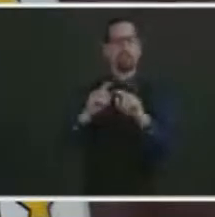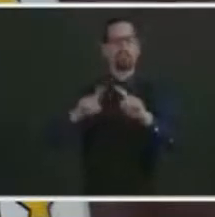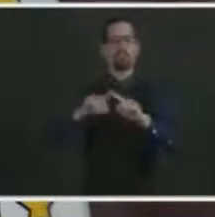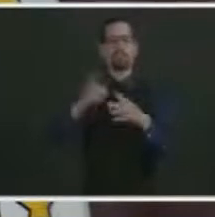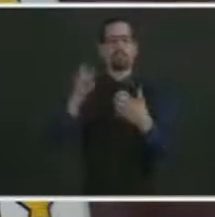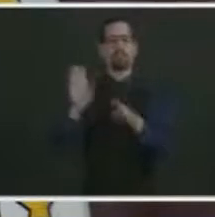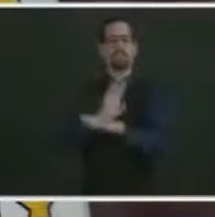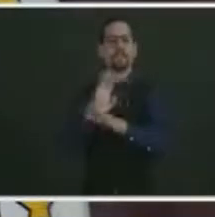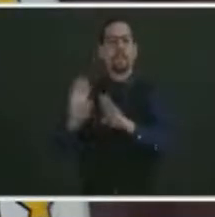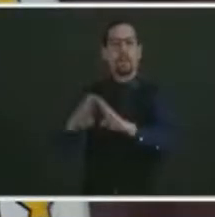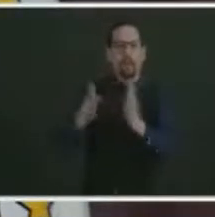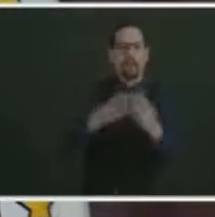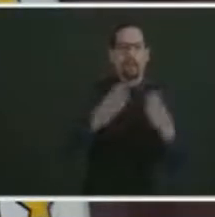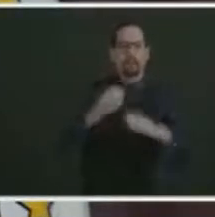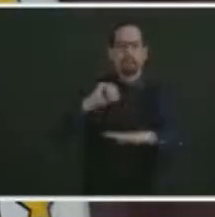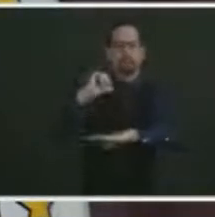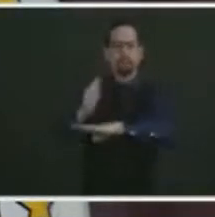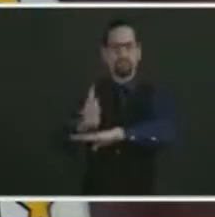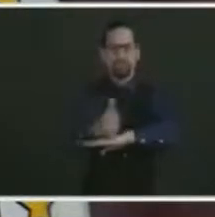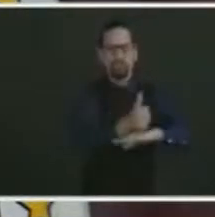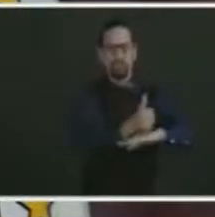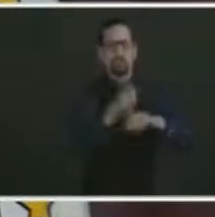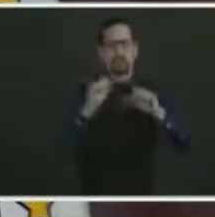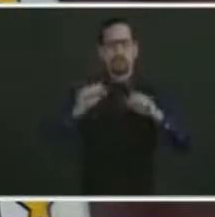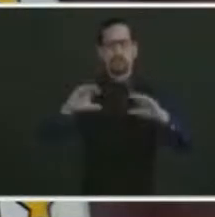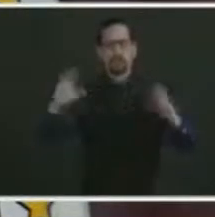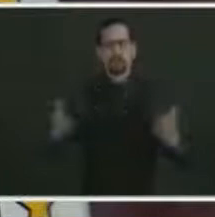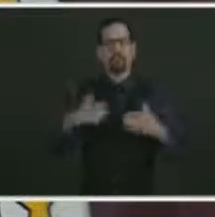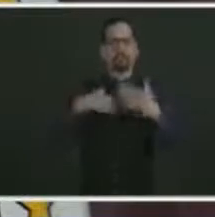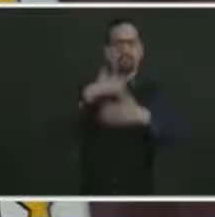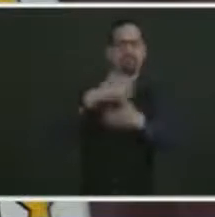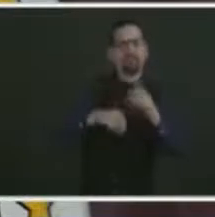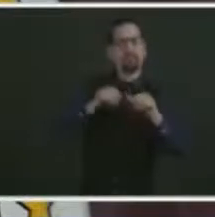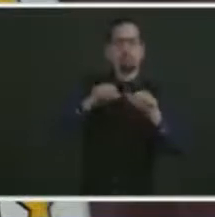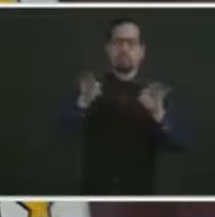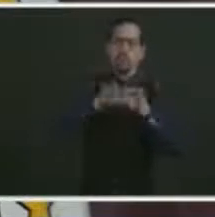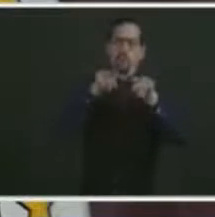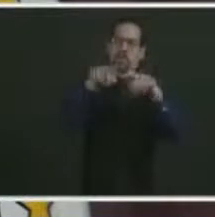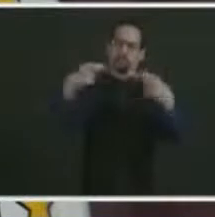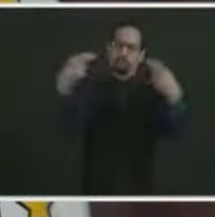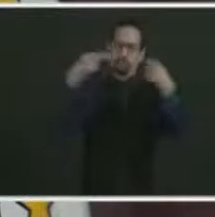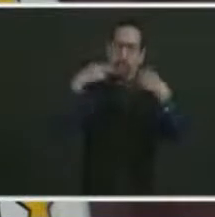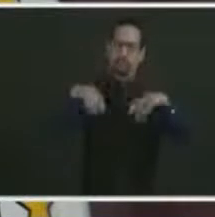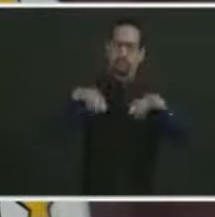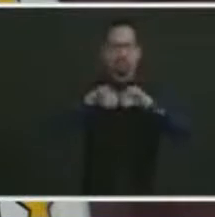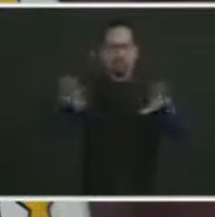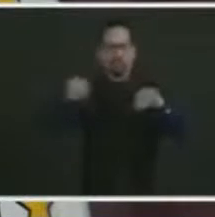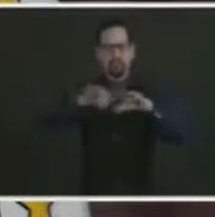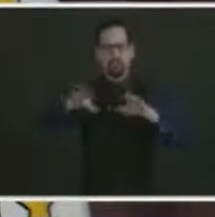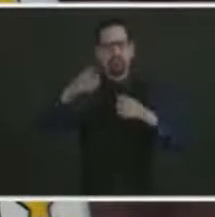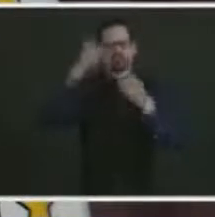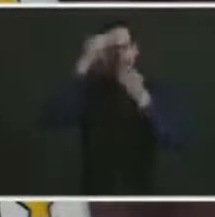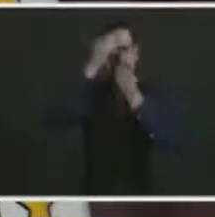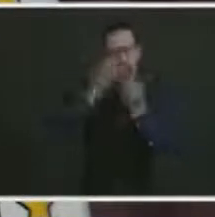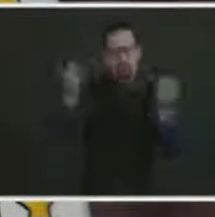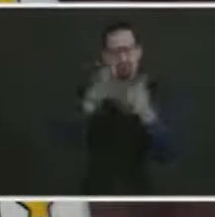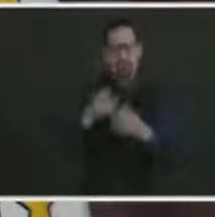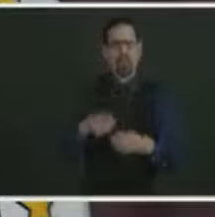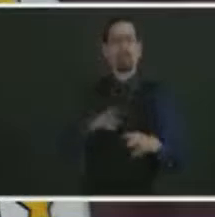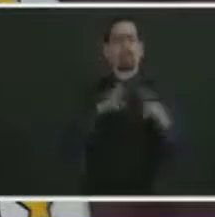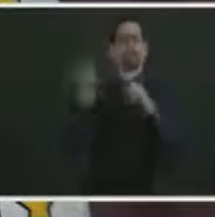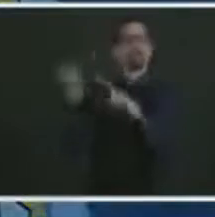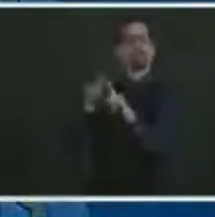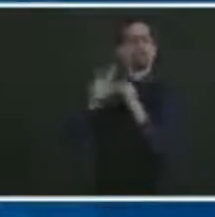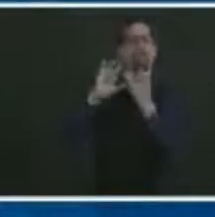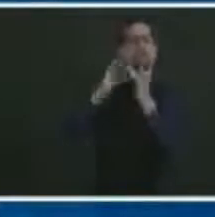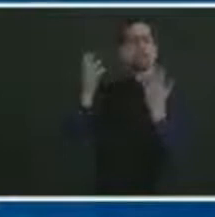encourage you all, if you can, to continue to tune in and also continue to check out reopeningri.com. So we'll begin, as